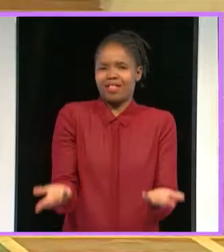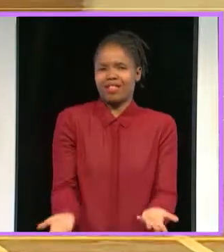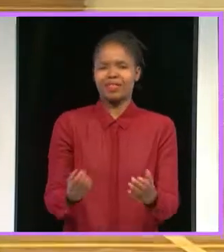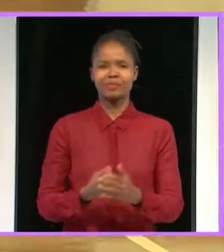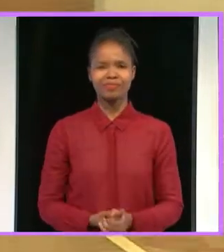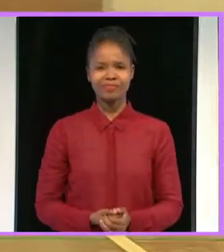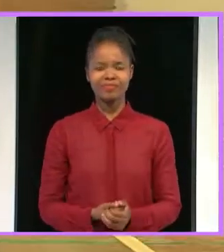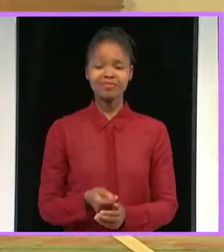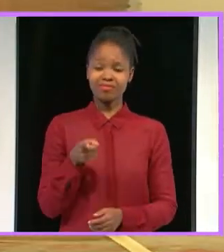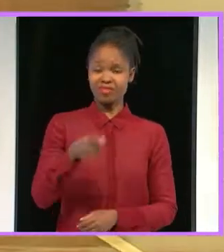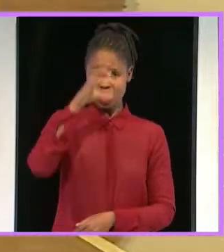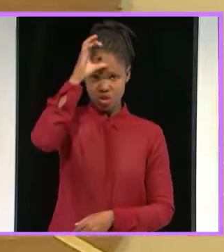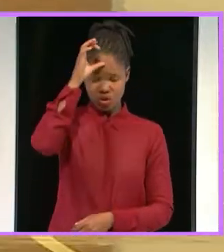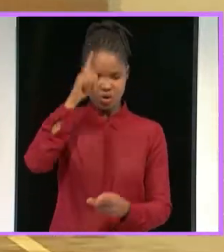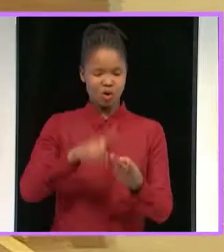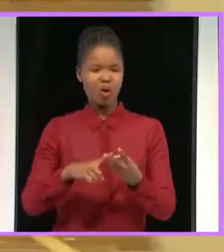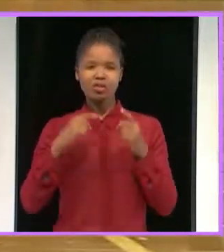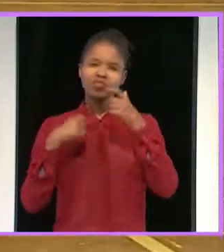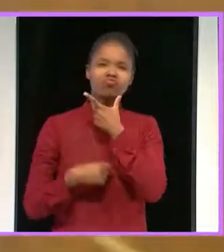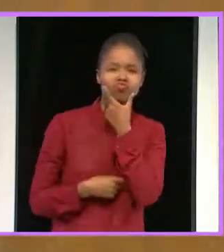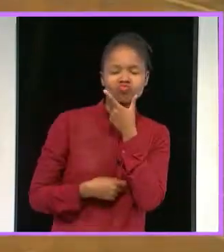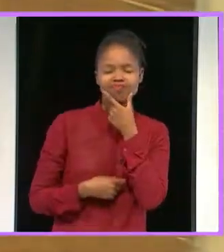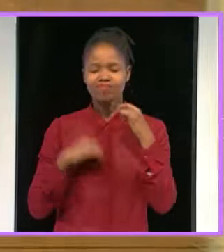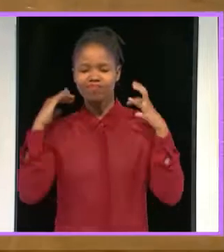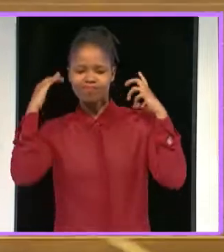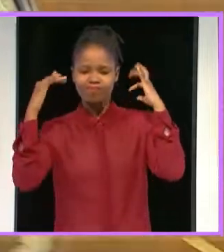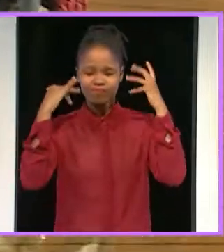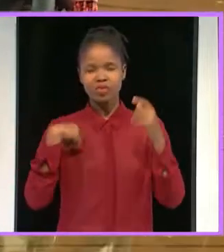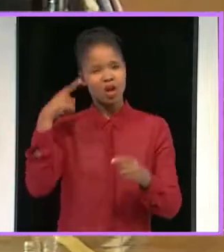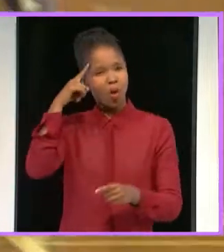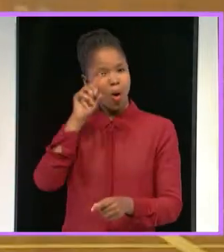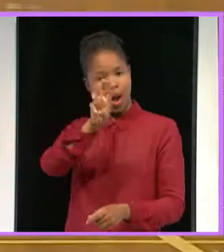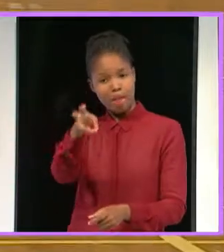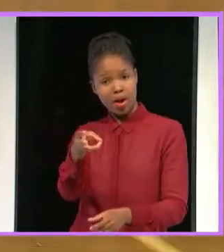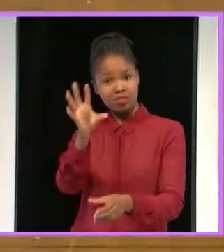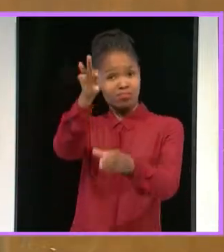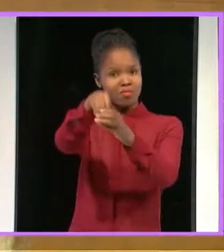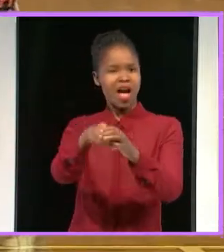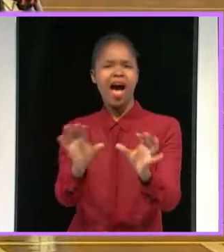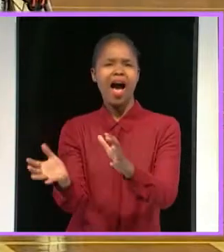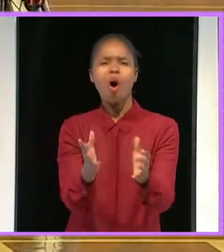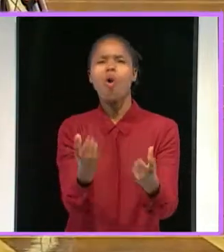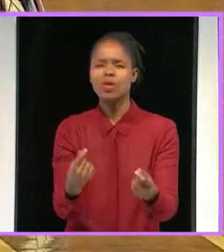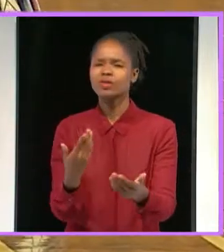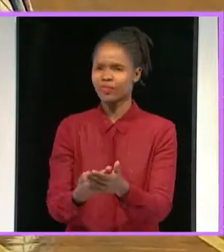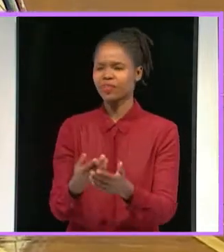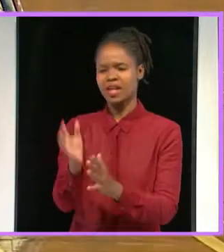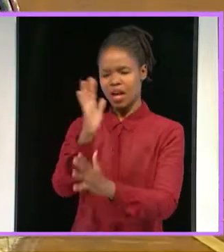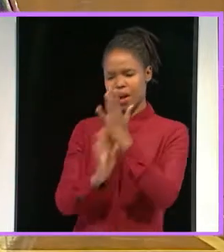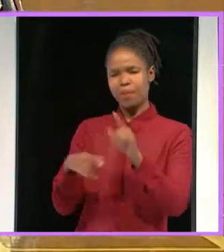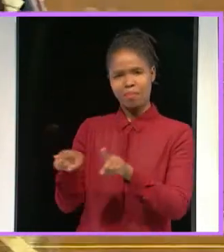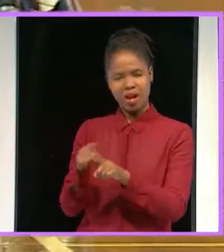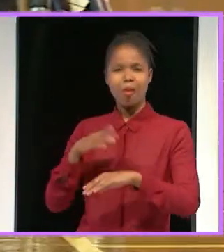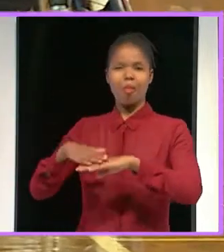While Suzette and the sport figure out a plan to attend Paralympics in the future, Sam gets the lowdown on life with